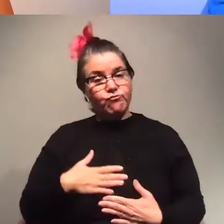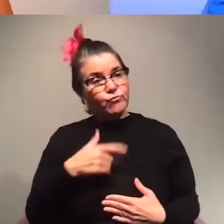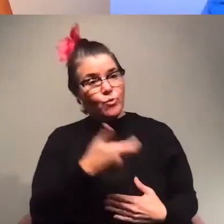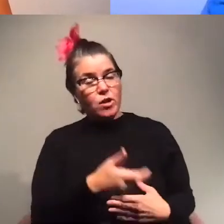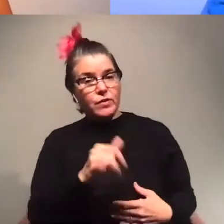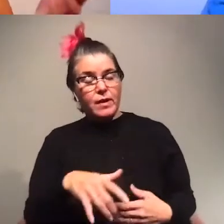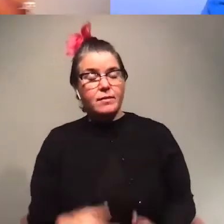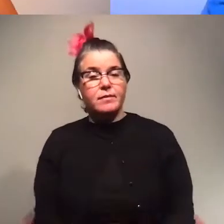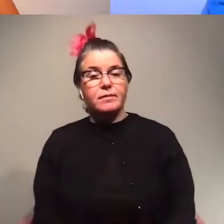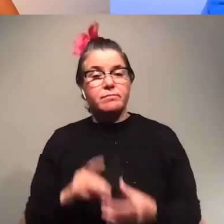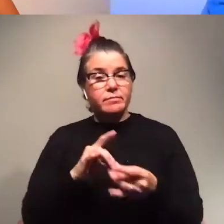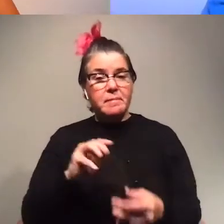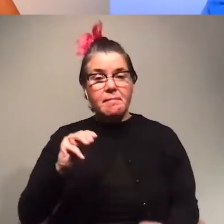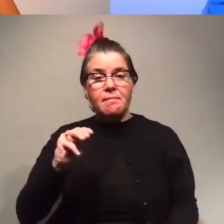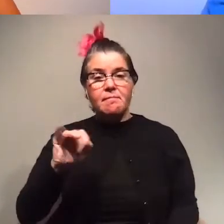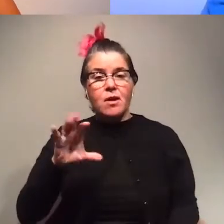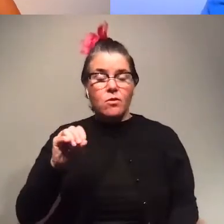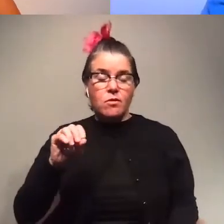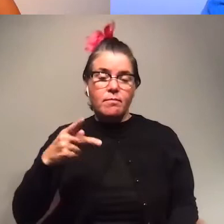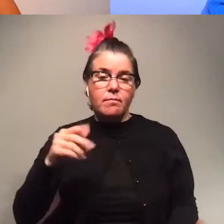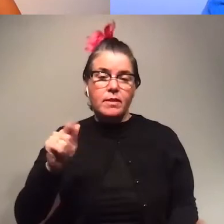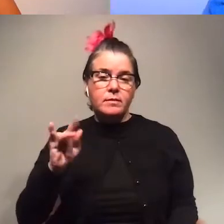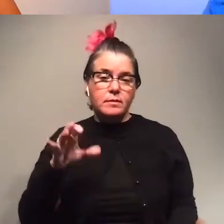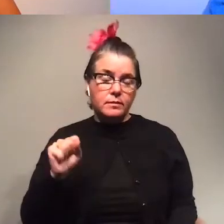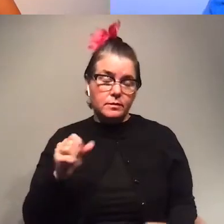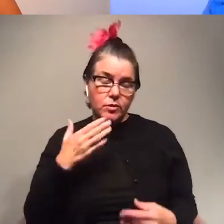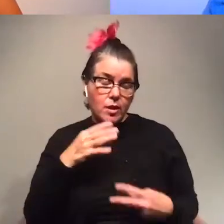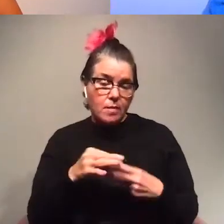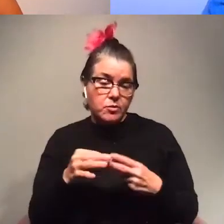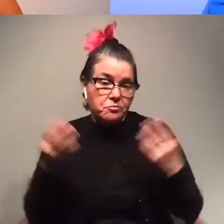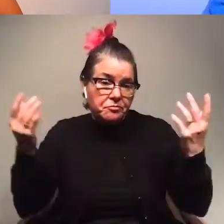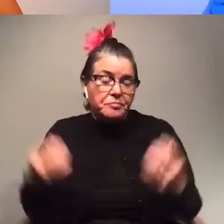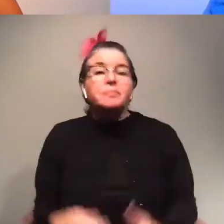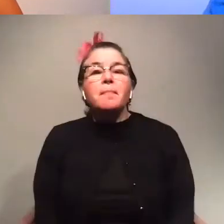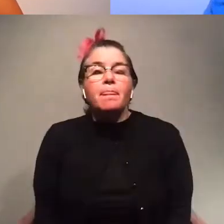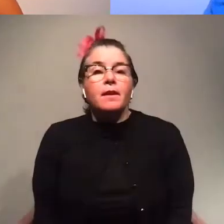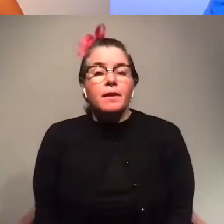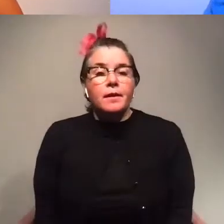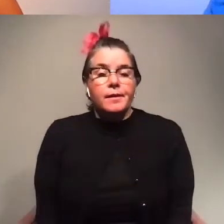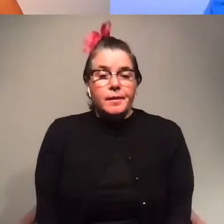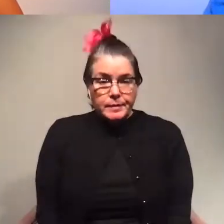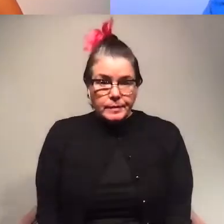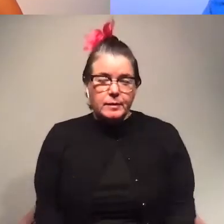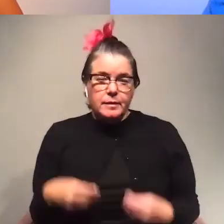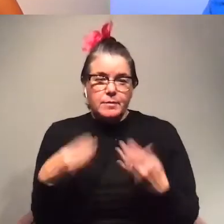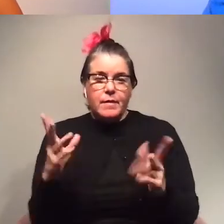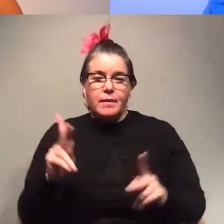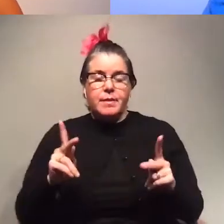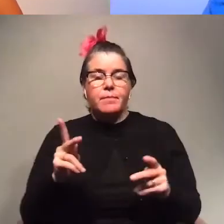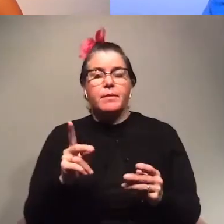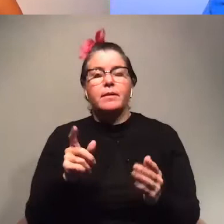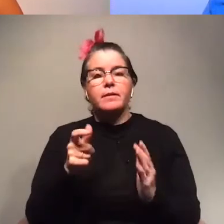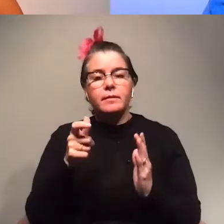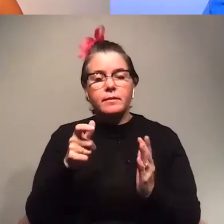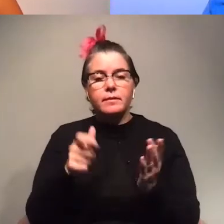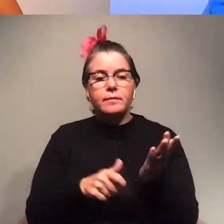of fun with that. So that's always a great option if people want to do that. But yeah, like I think providing people pamphlets,